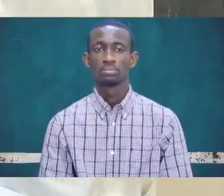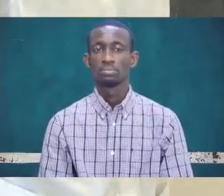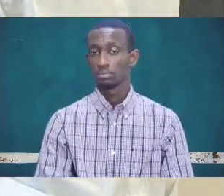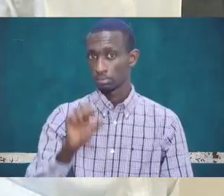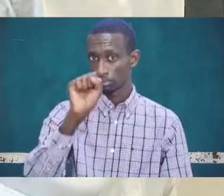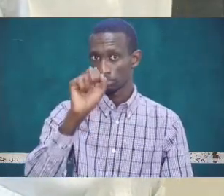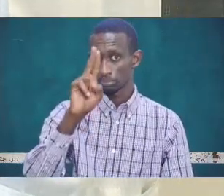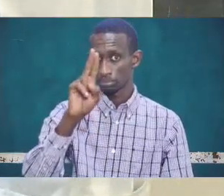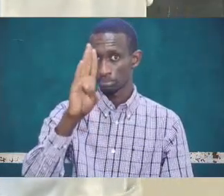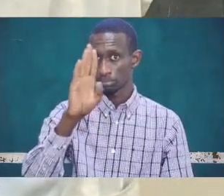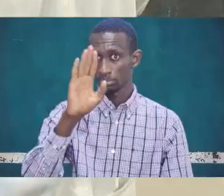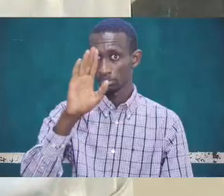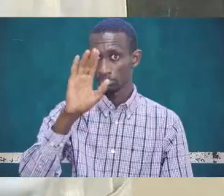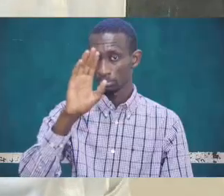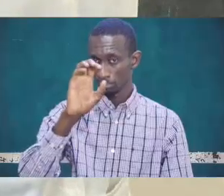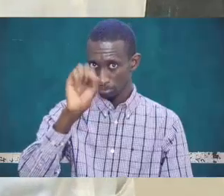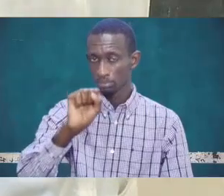sublimation,